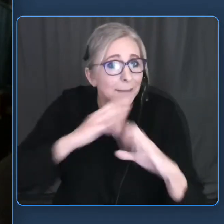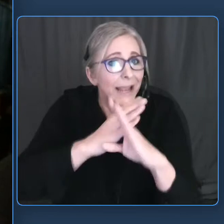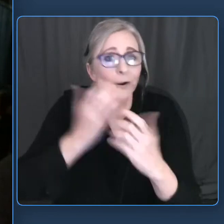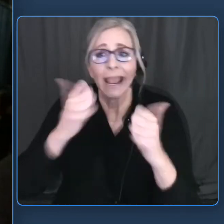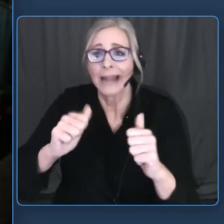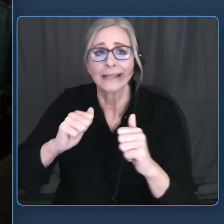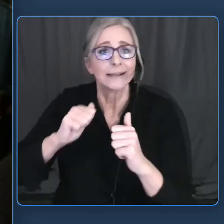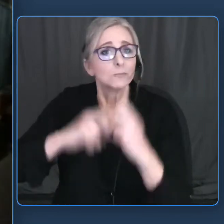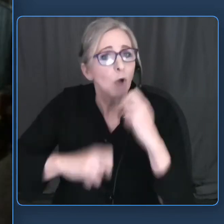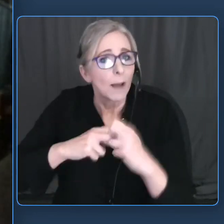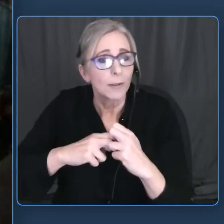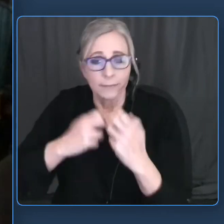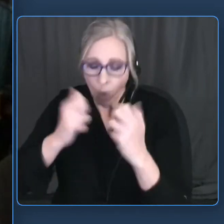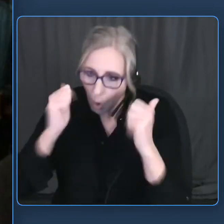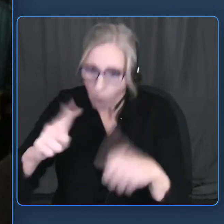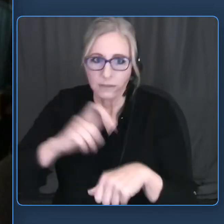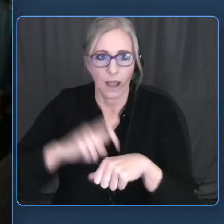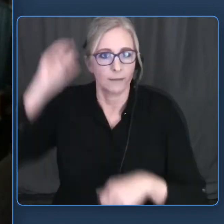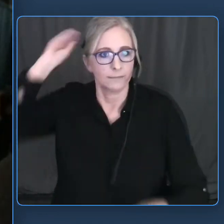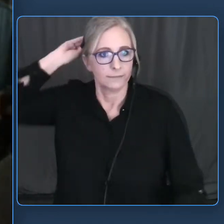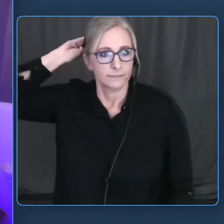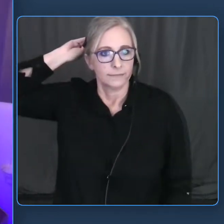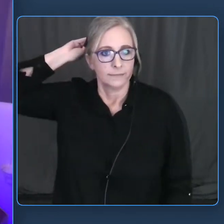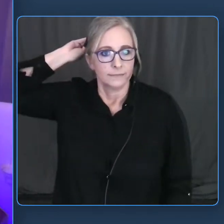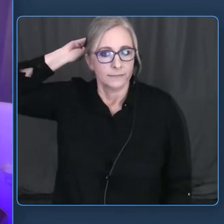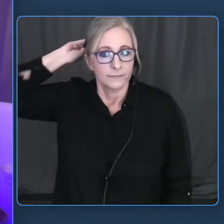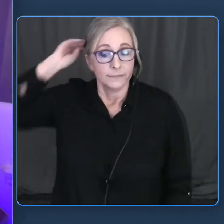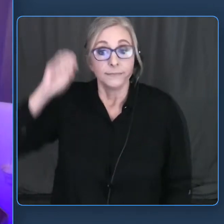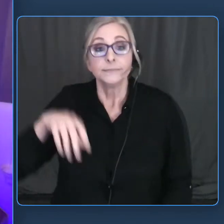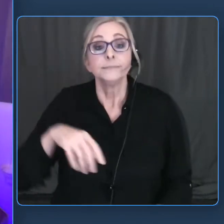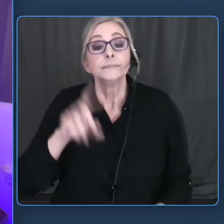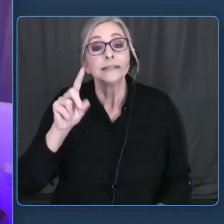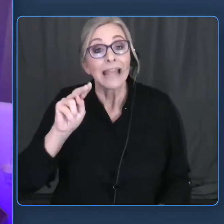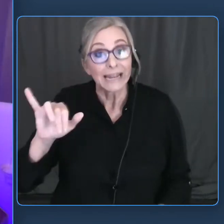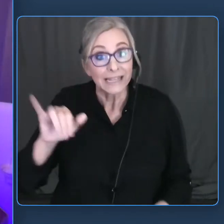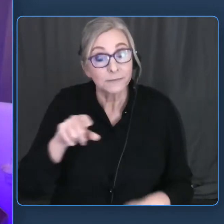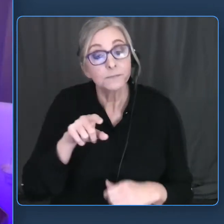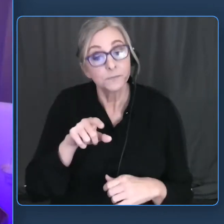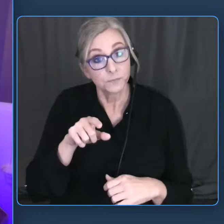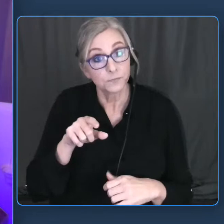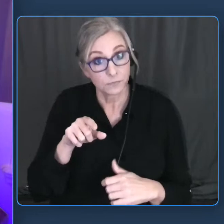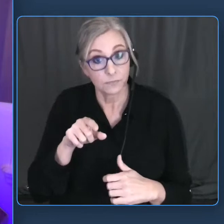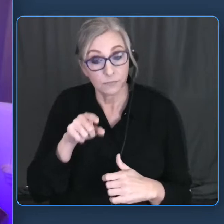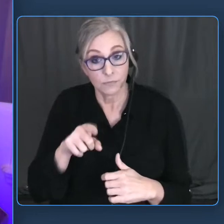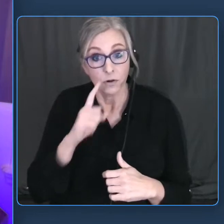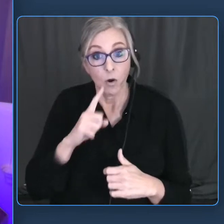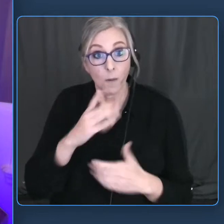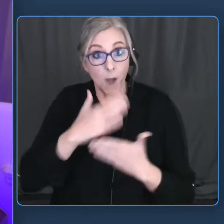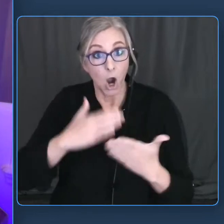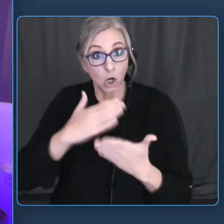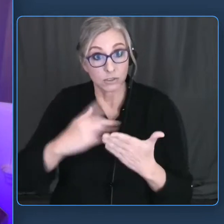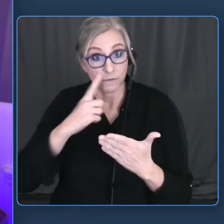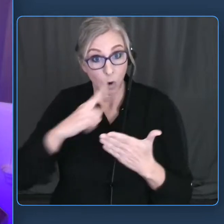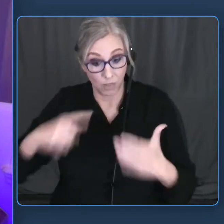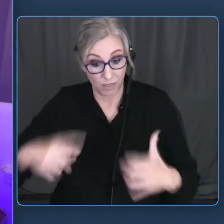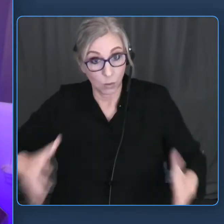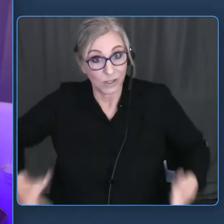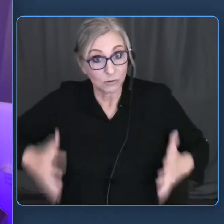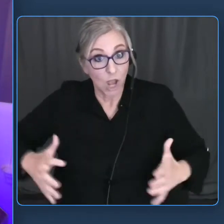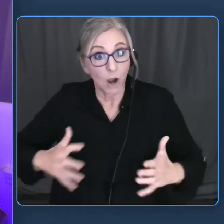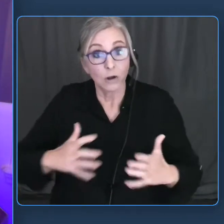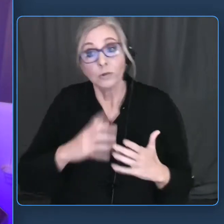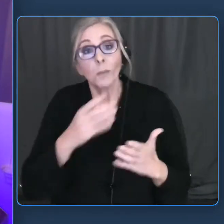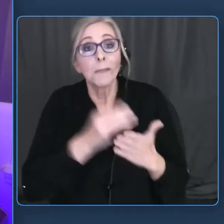barrier all the time. And Danny, these parts for these chairs, is this just something you